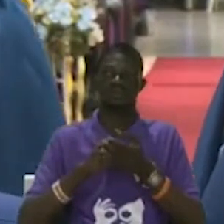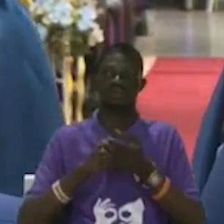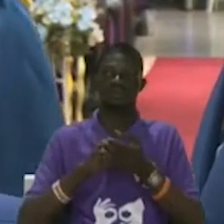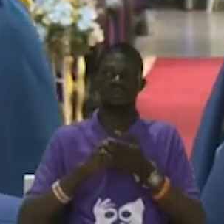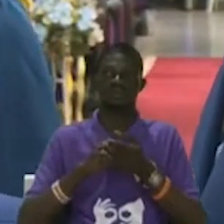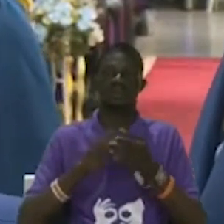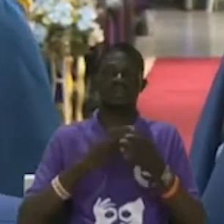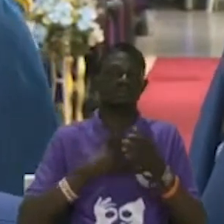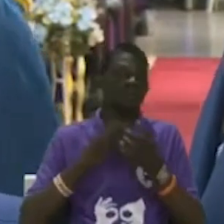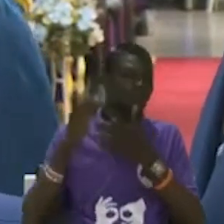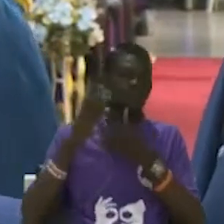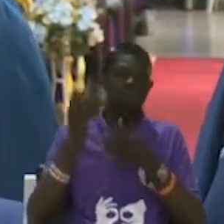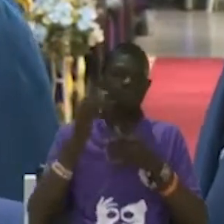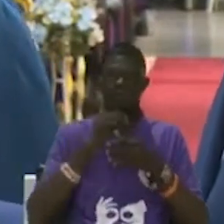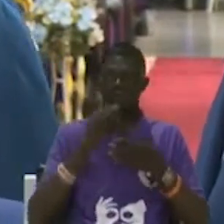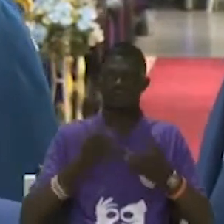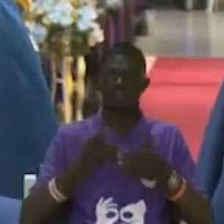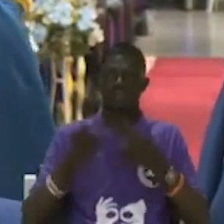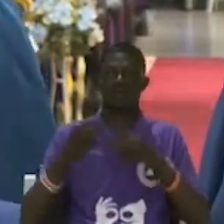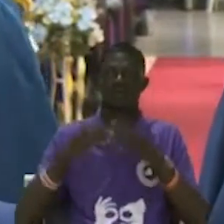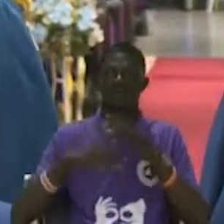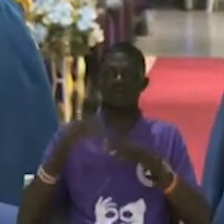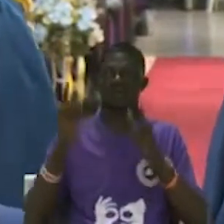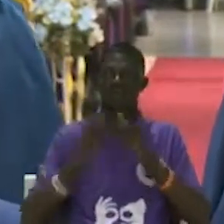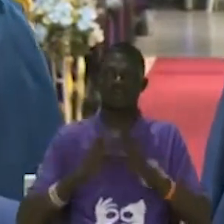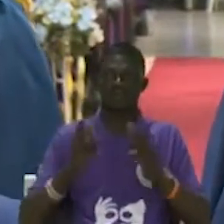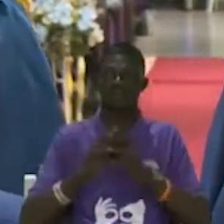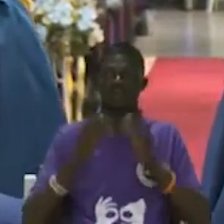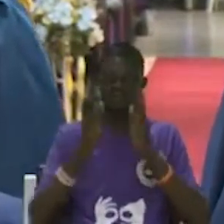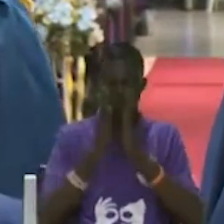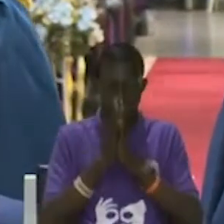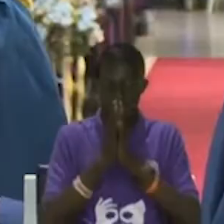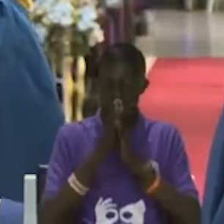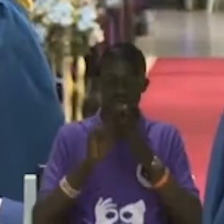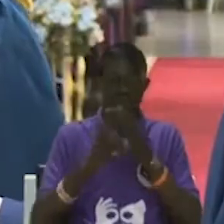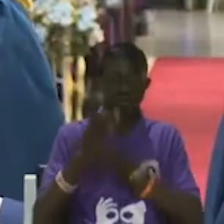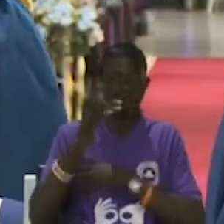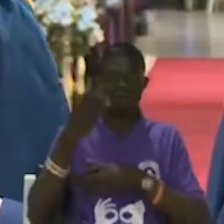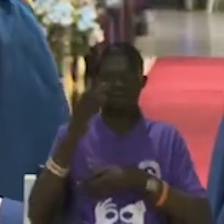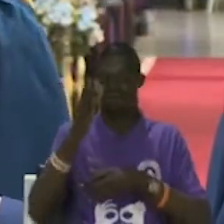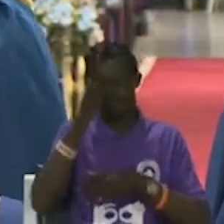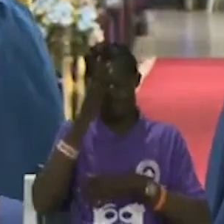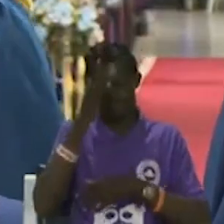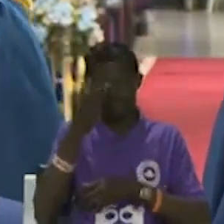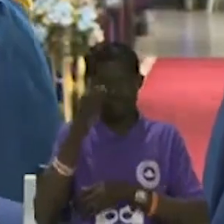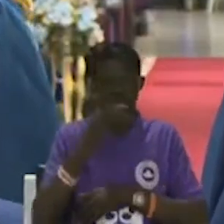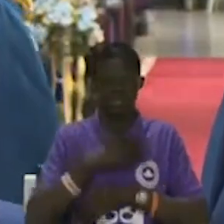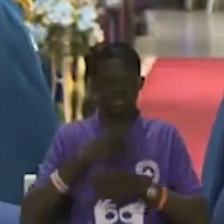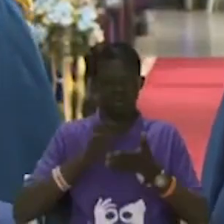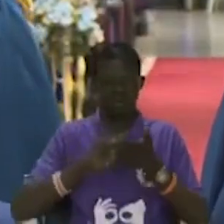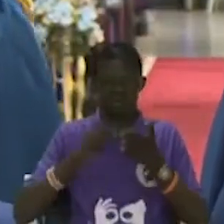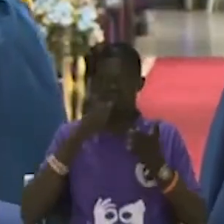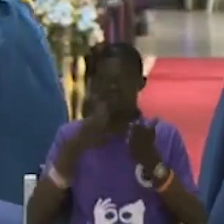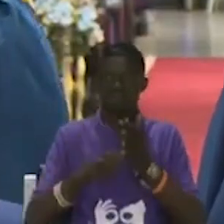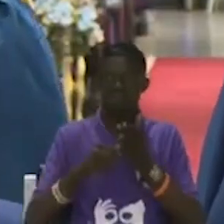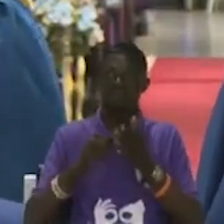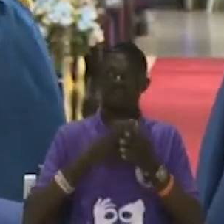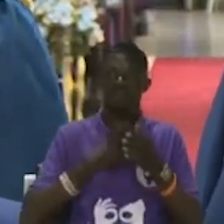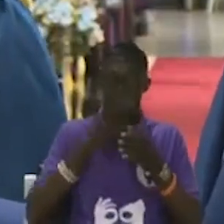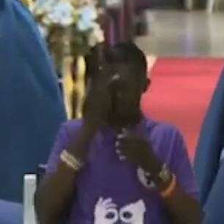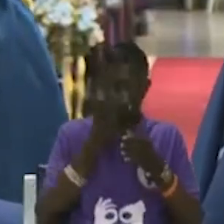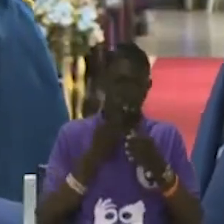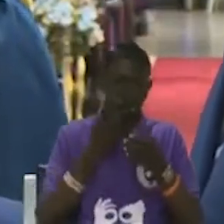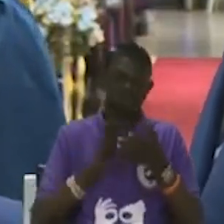My hope was not rising, but I came to camp. I cried to the God of Daddy Gio. I wrote letters. My parents